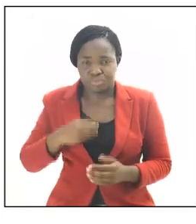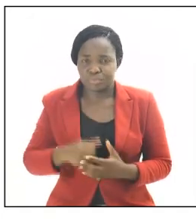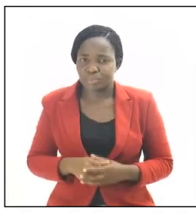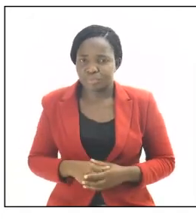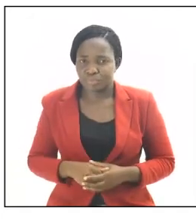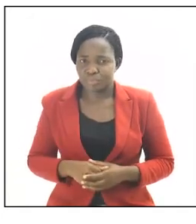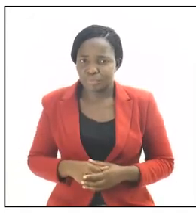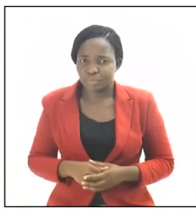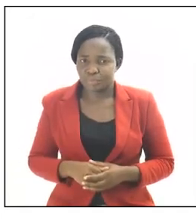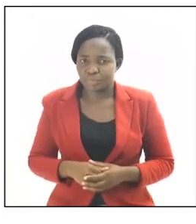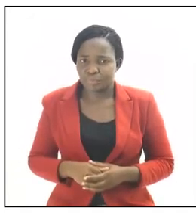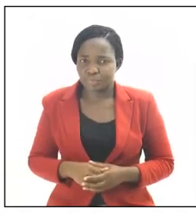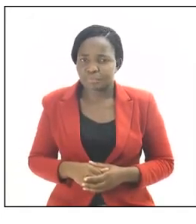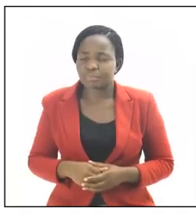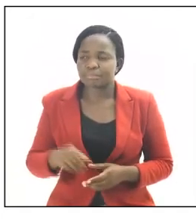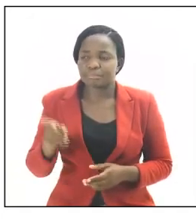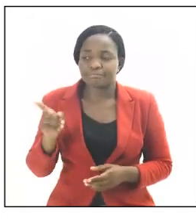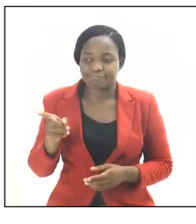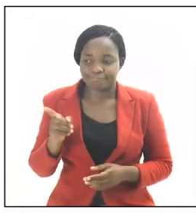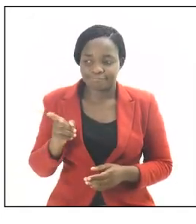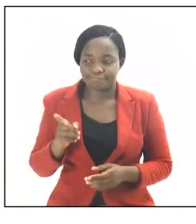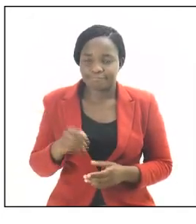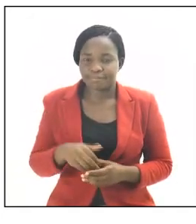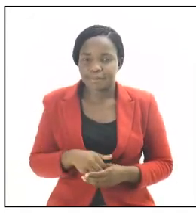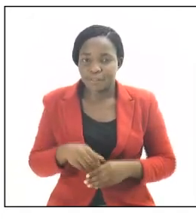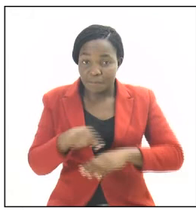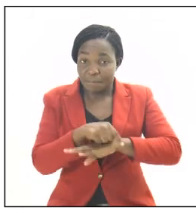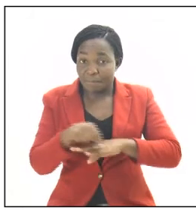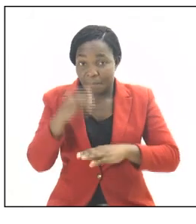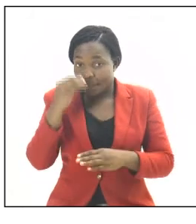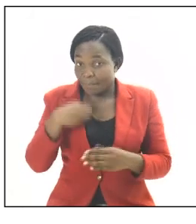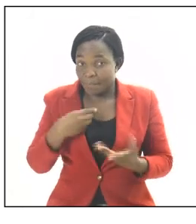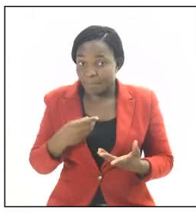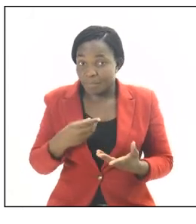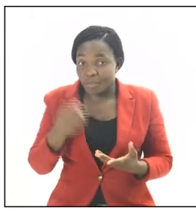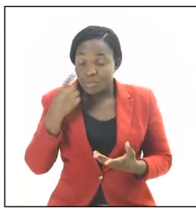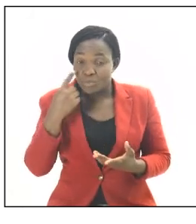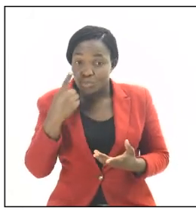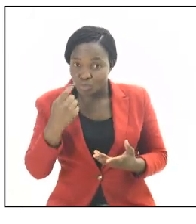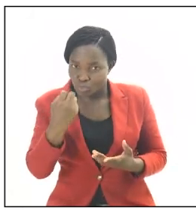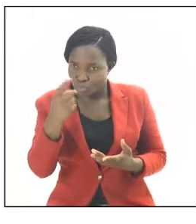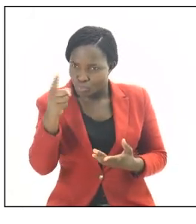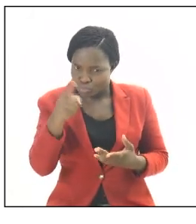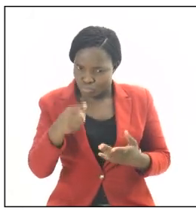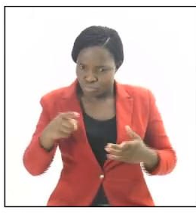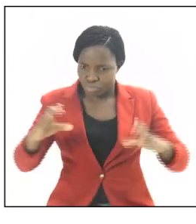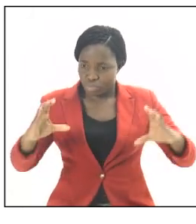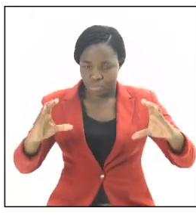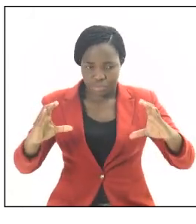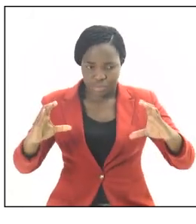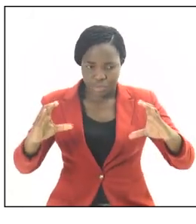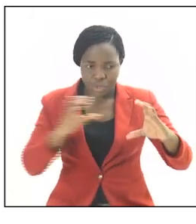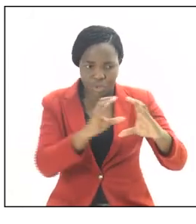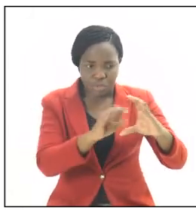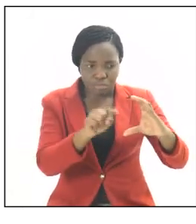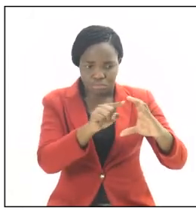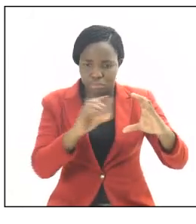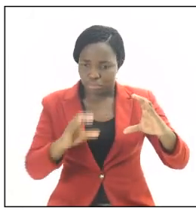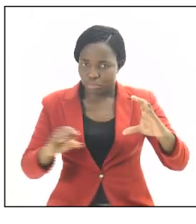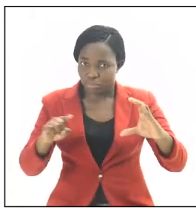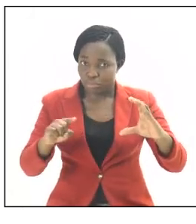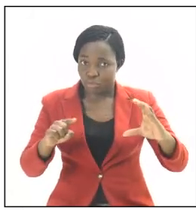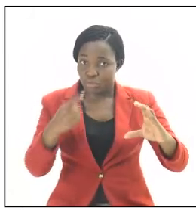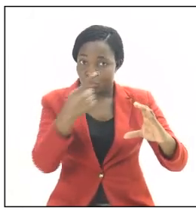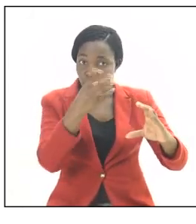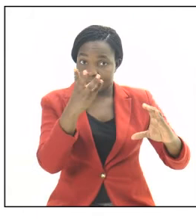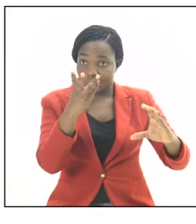diameter. Aha! But we do see that 2 circles fit exactly into the space of 16